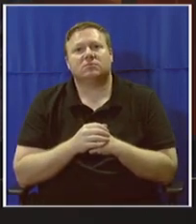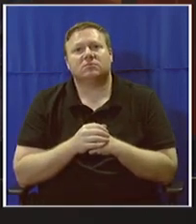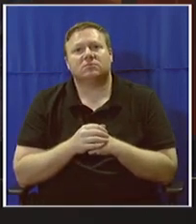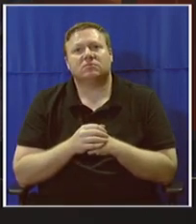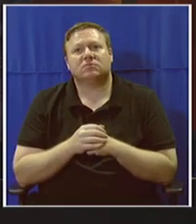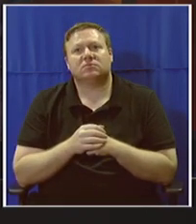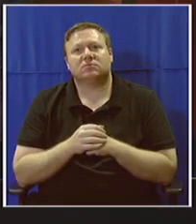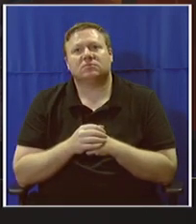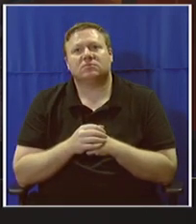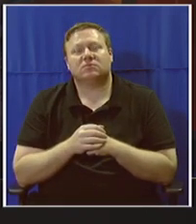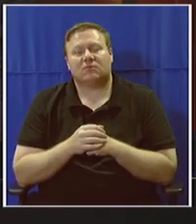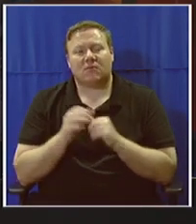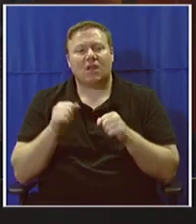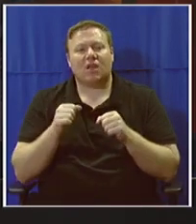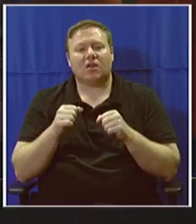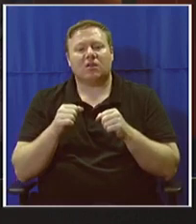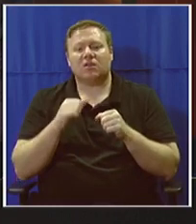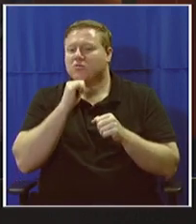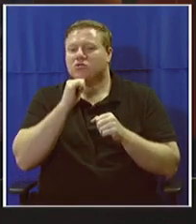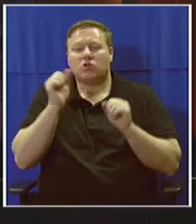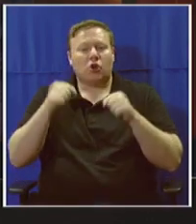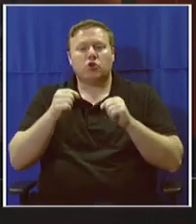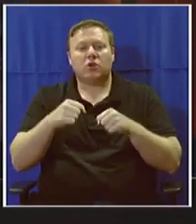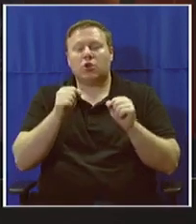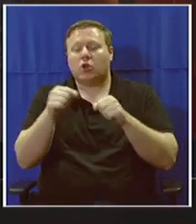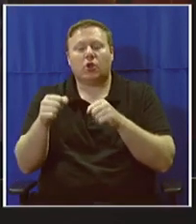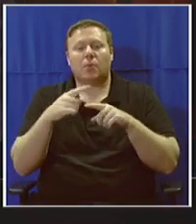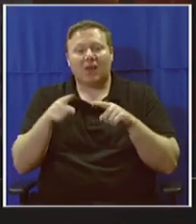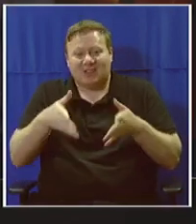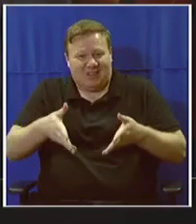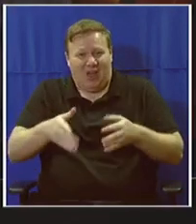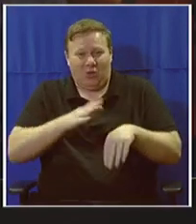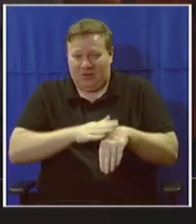We might have our differences, but that this is not the time.